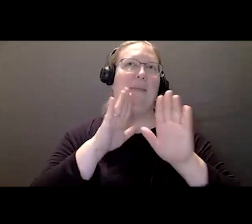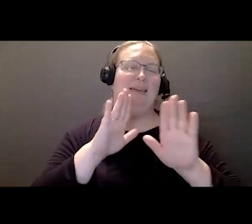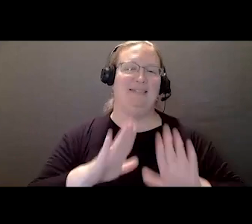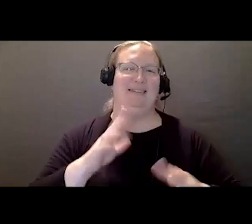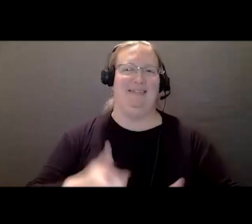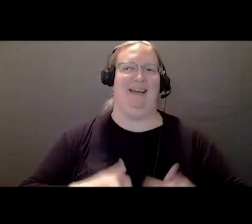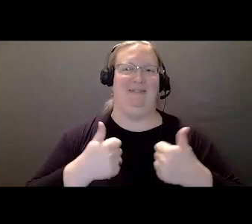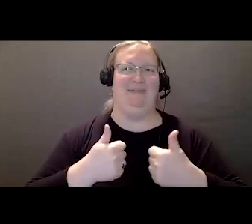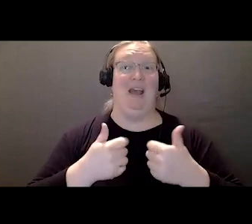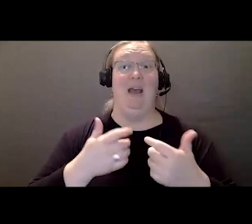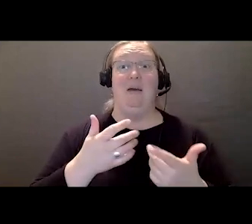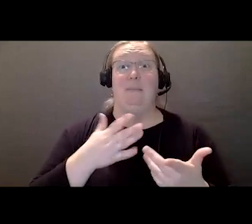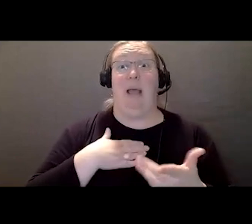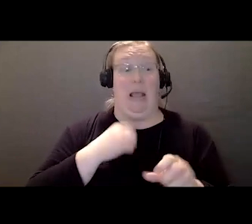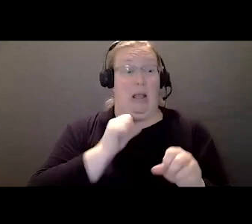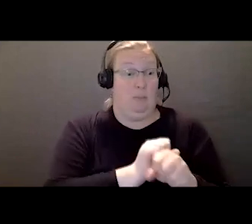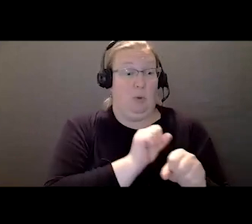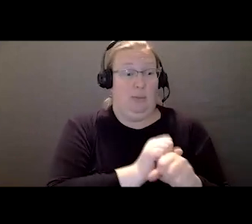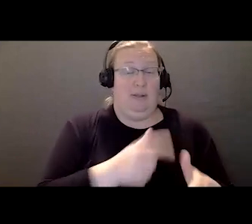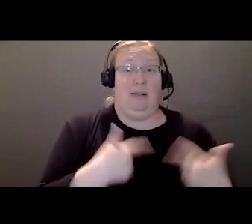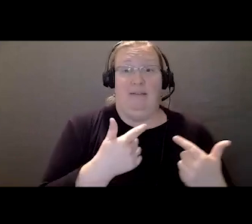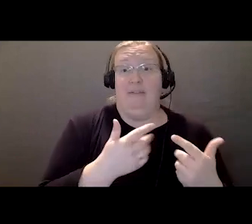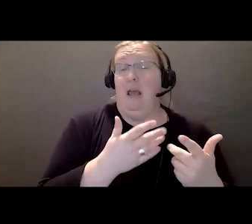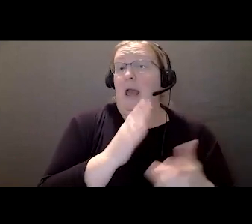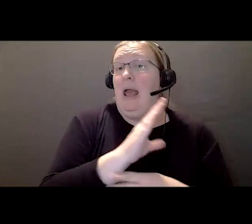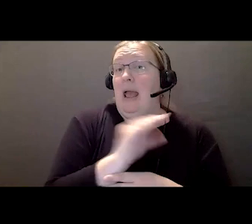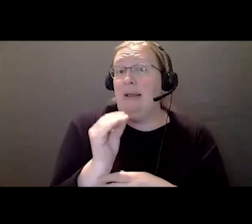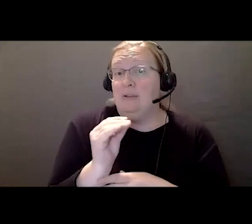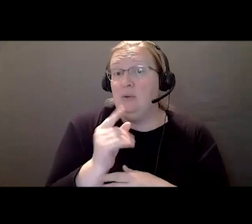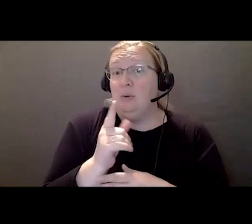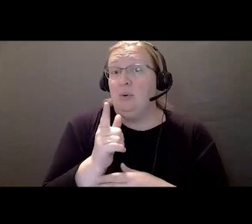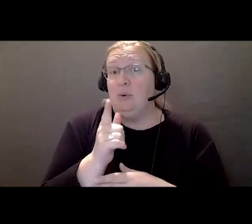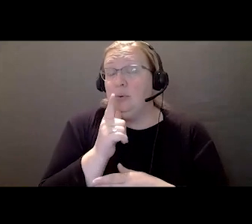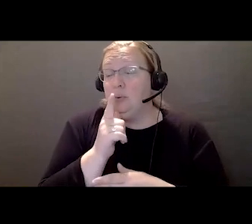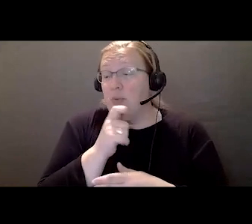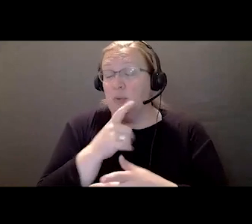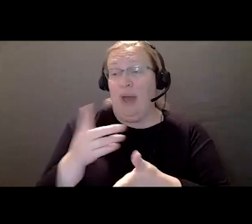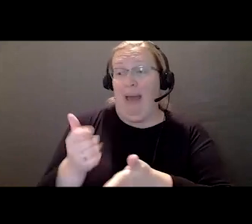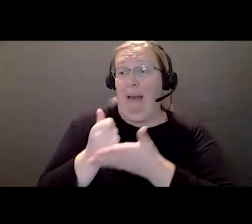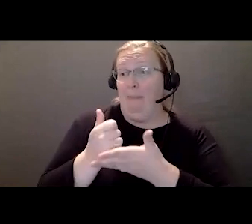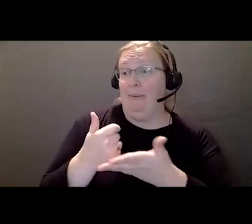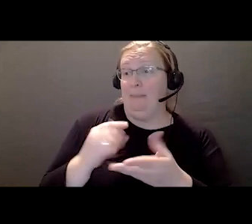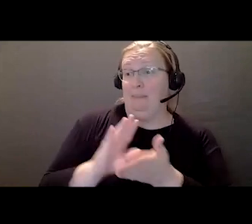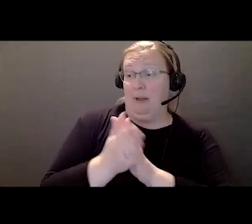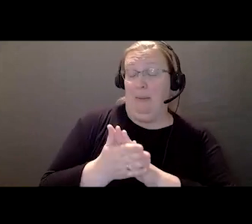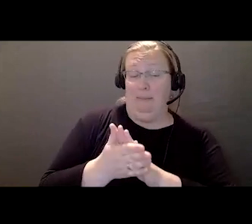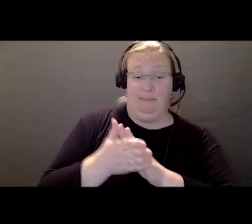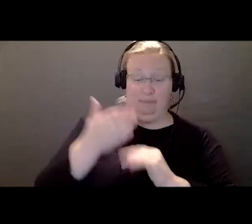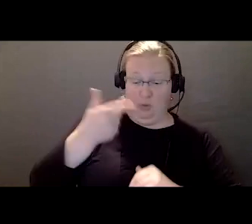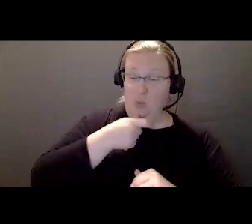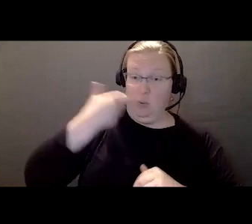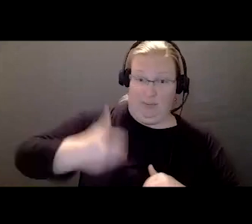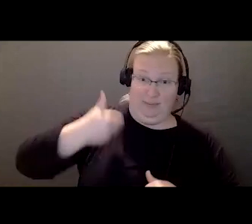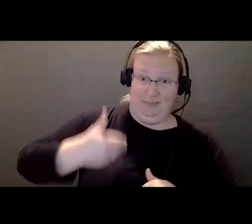employment life, as well as who has motivated me to become who I am today and what I have planned for the